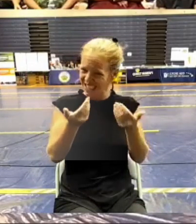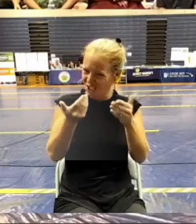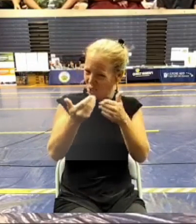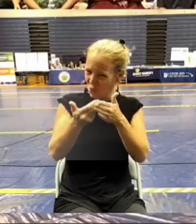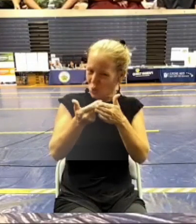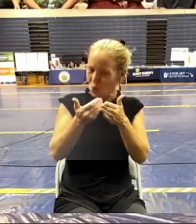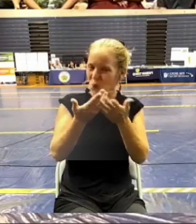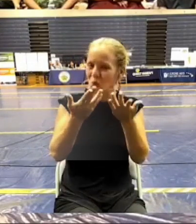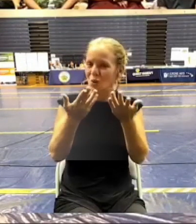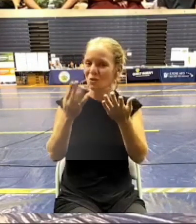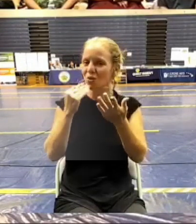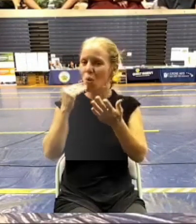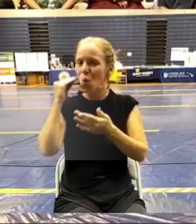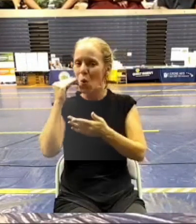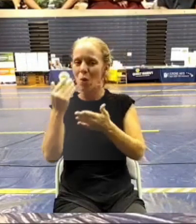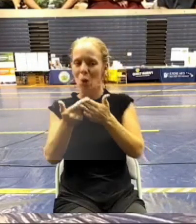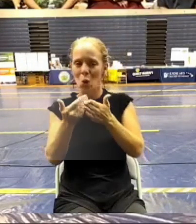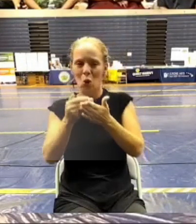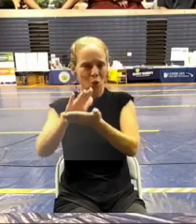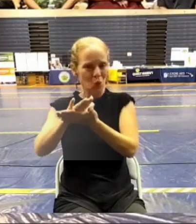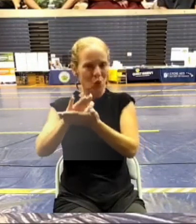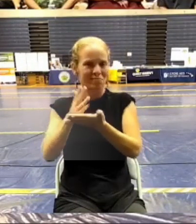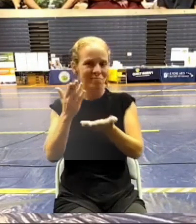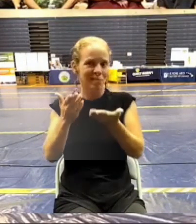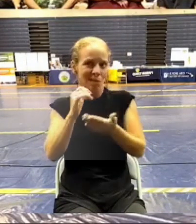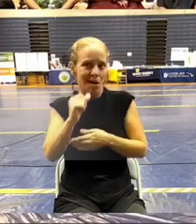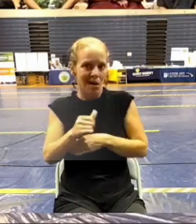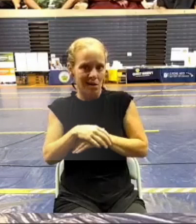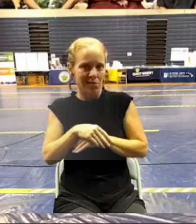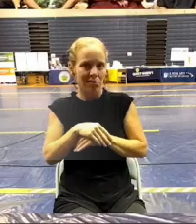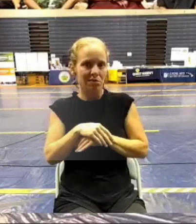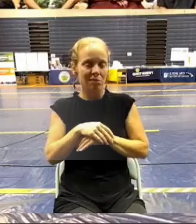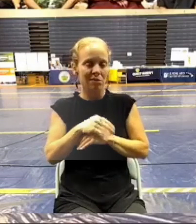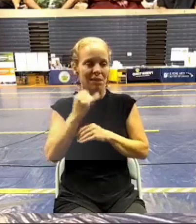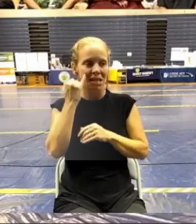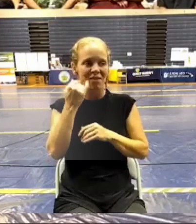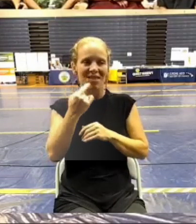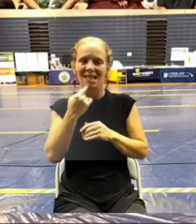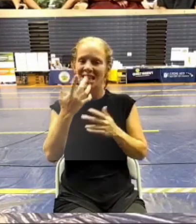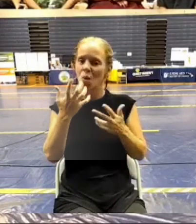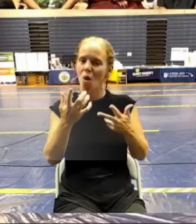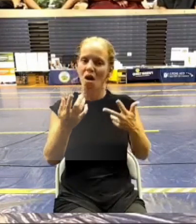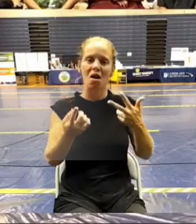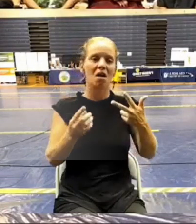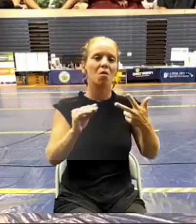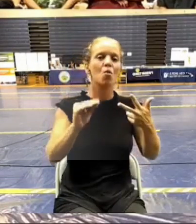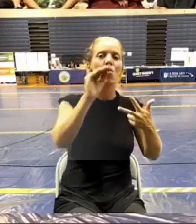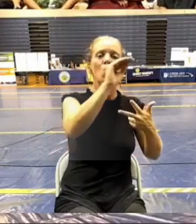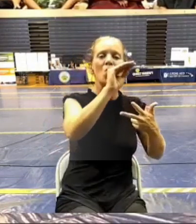children? If we say we want it up here and they come back and say, no, that's prime land,